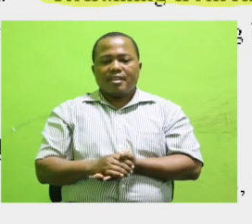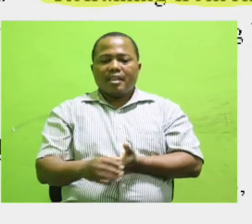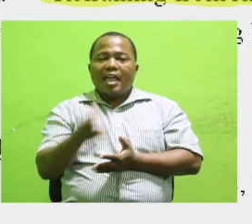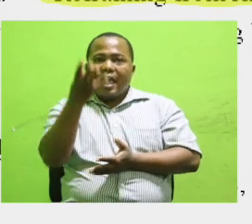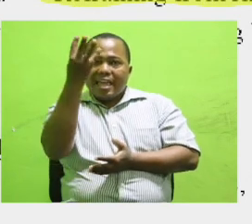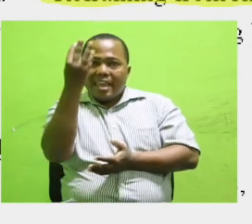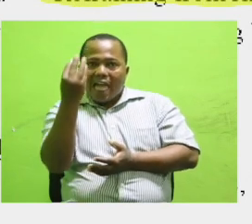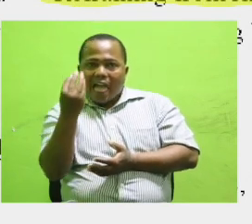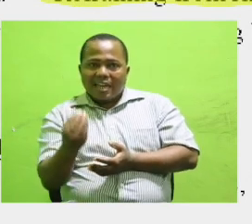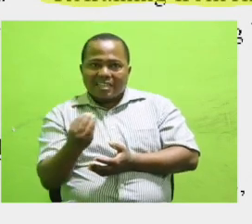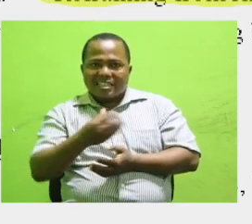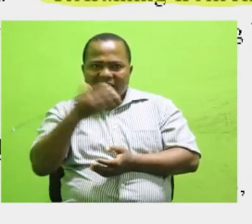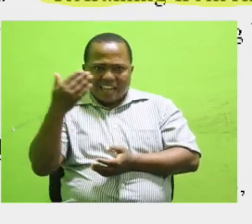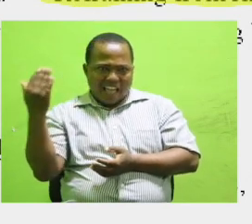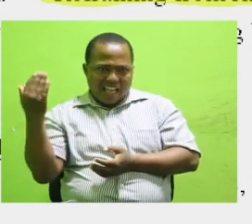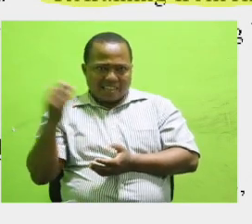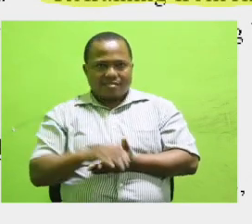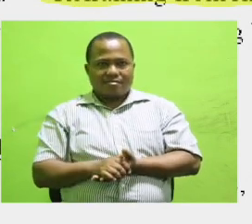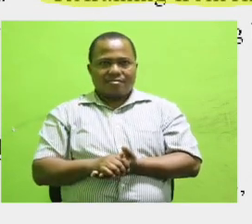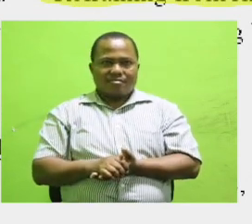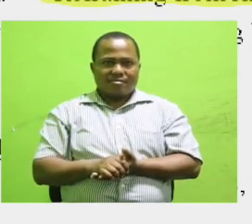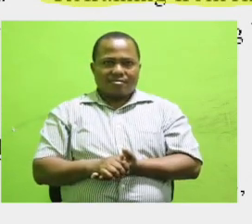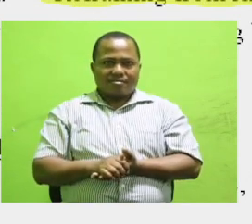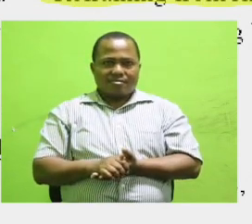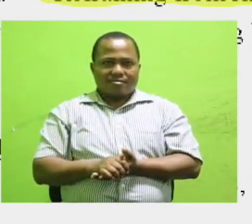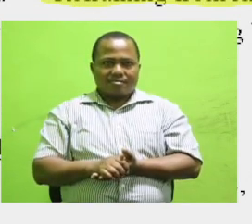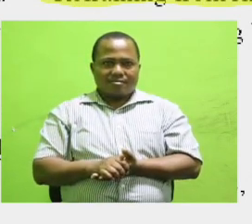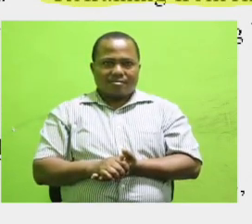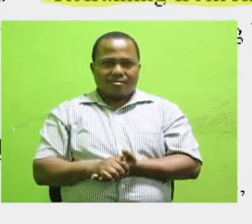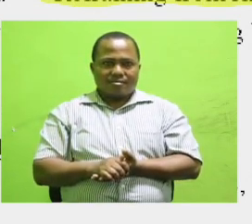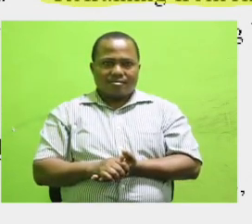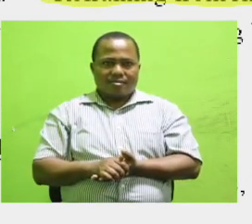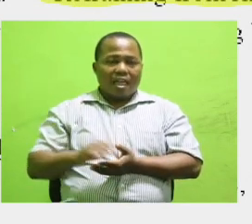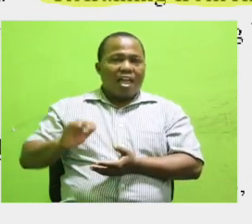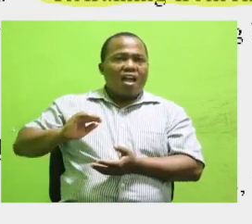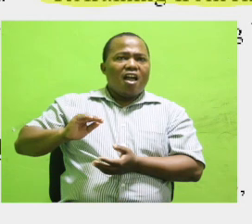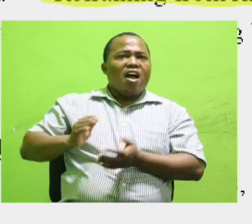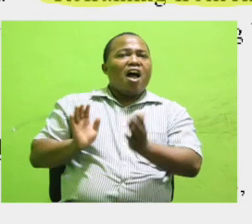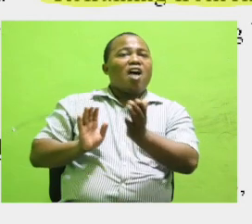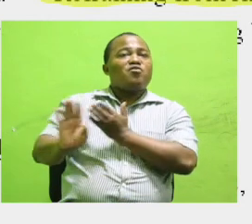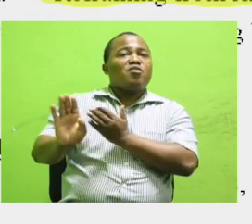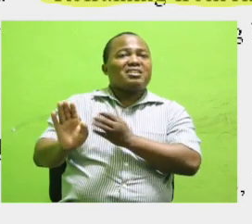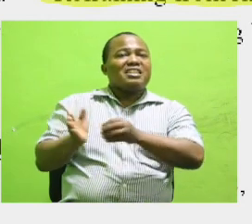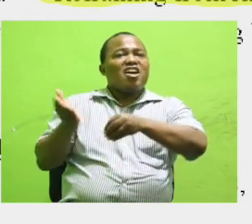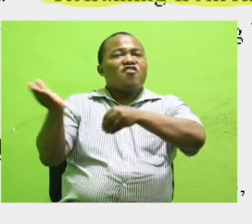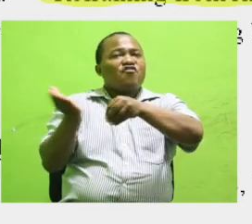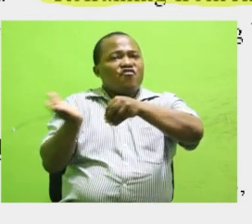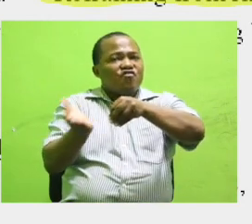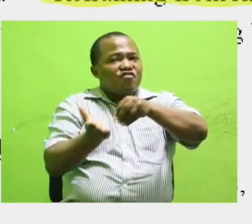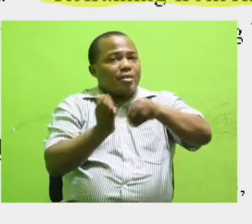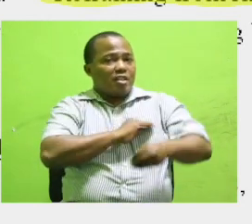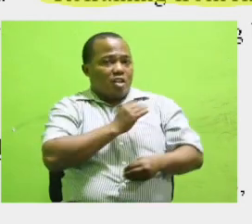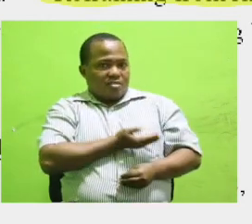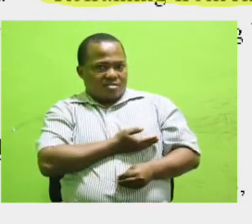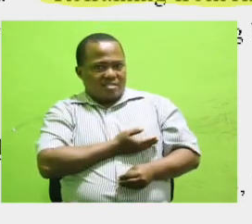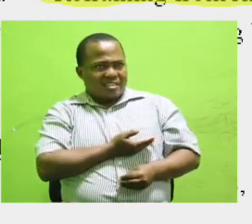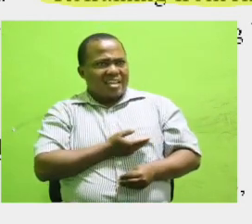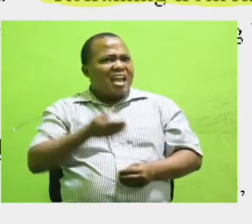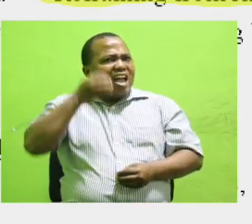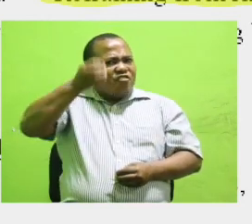razors, and other utensils. Sharing needles, razors, and pins can tend to increase the spread of